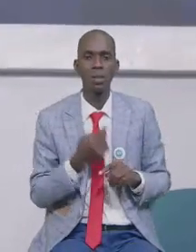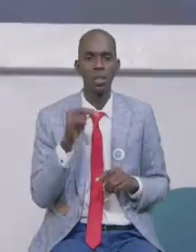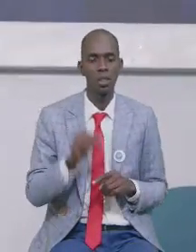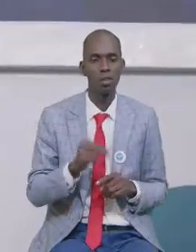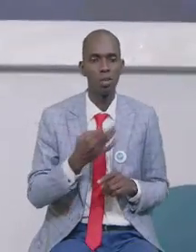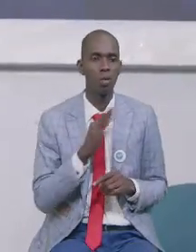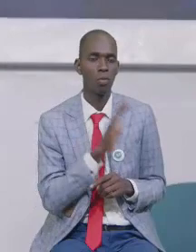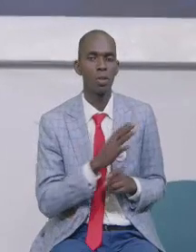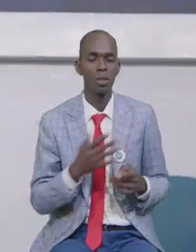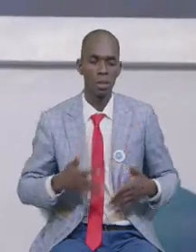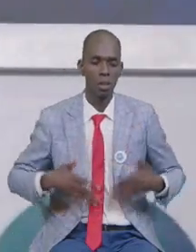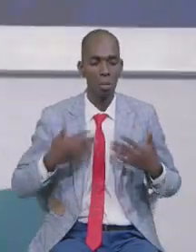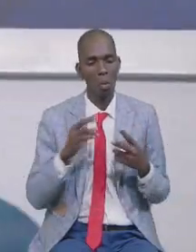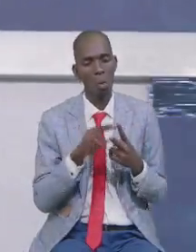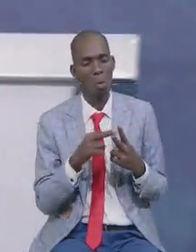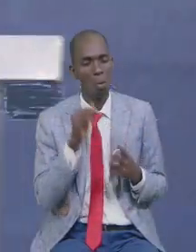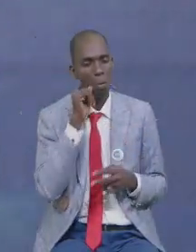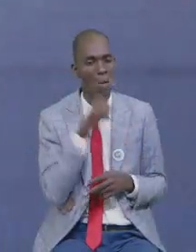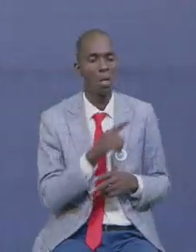life or her life.